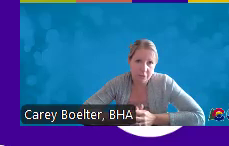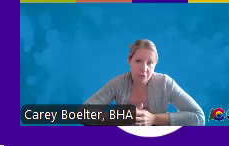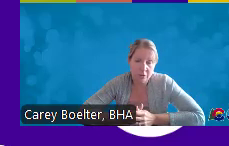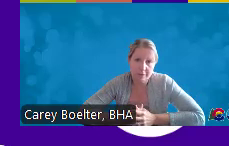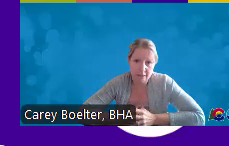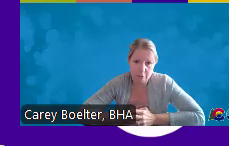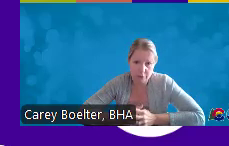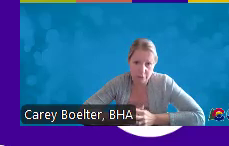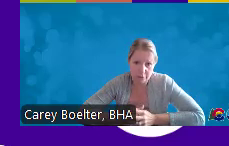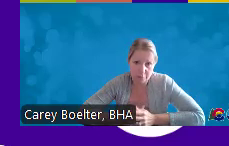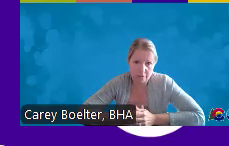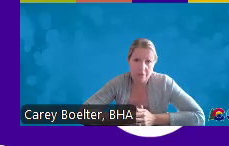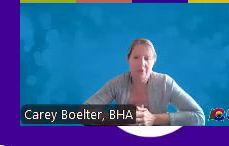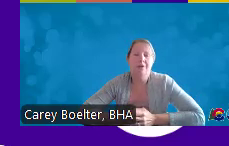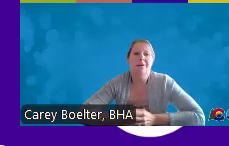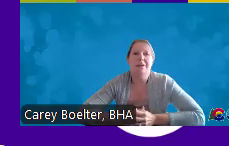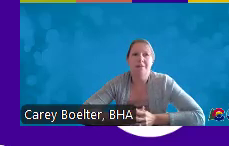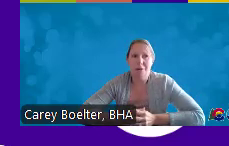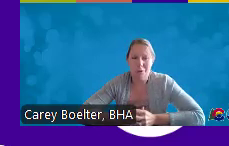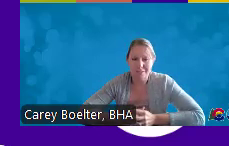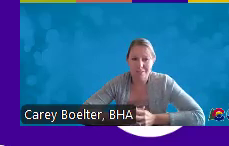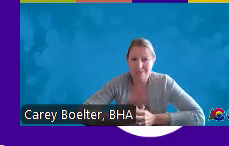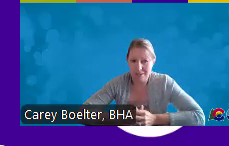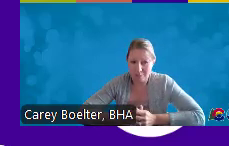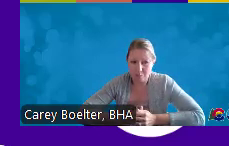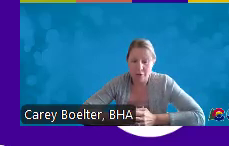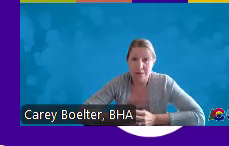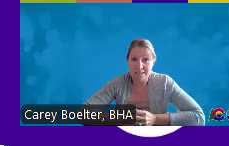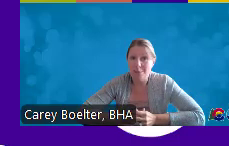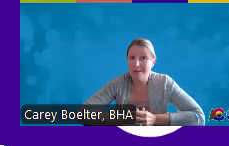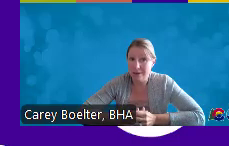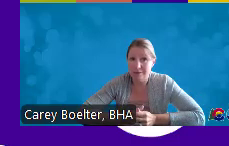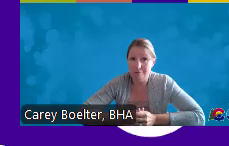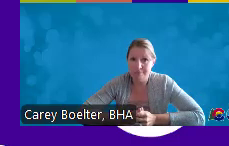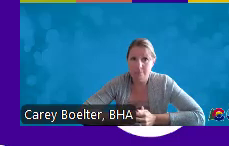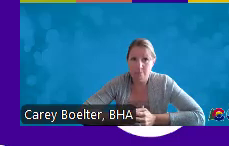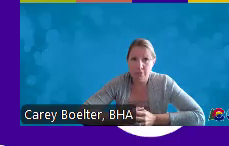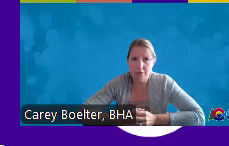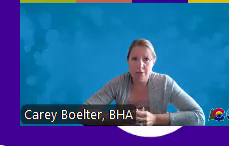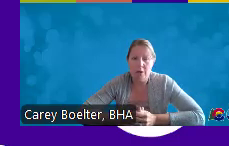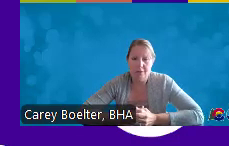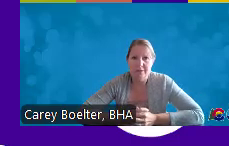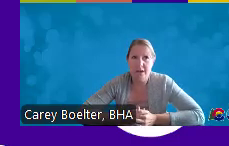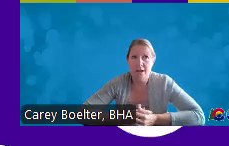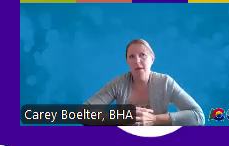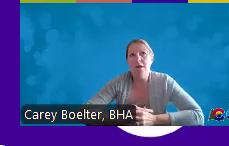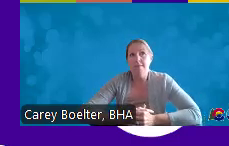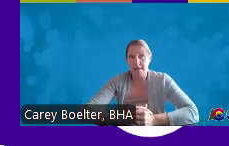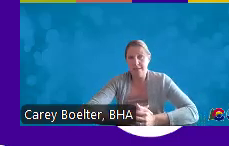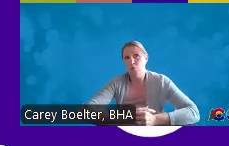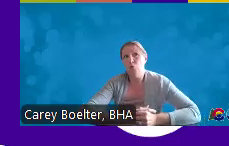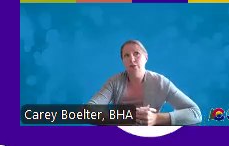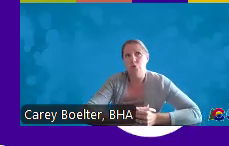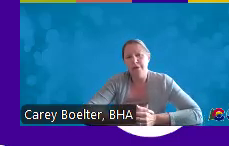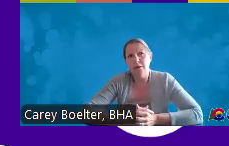crisis professional available to them if a crisis assessment were to need to be done. So at this time,